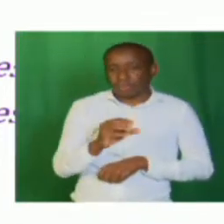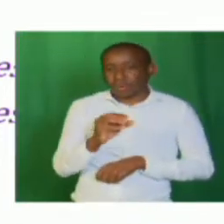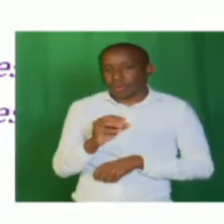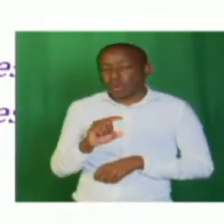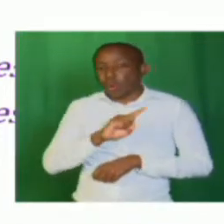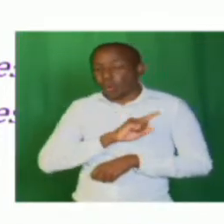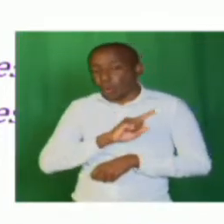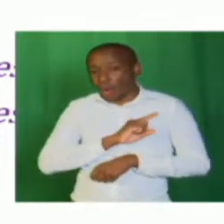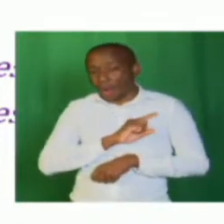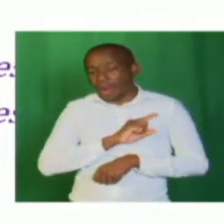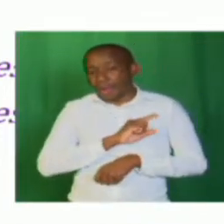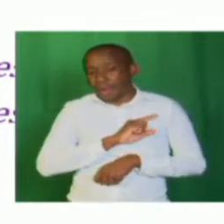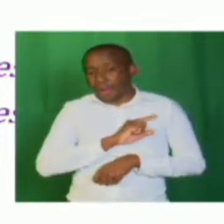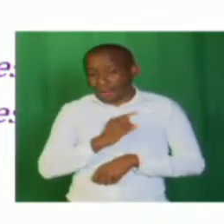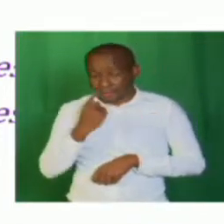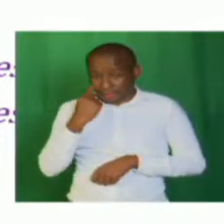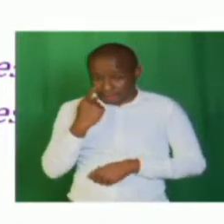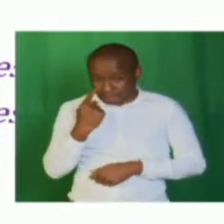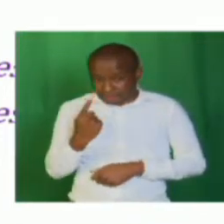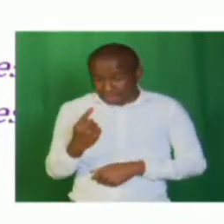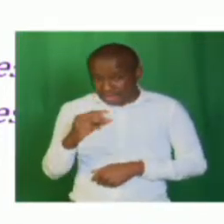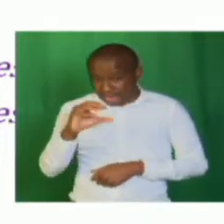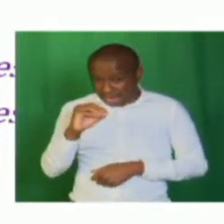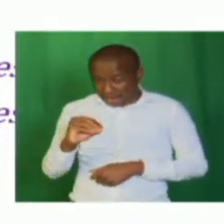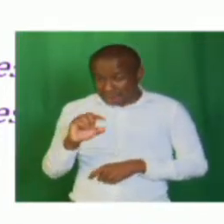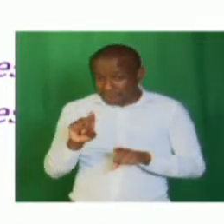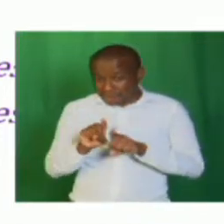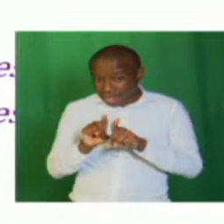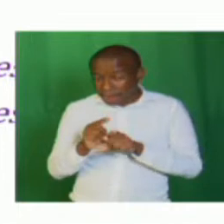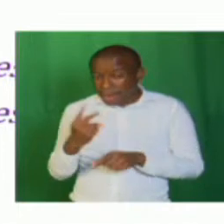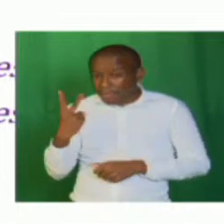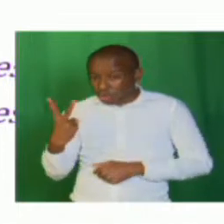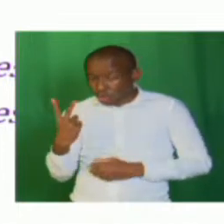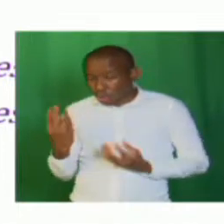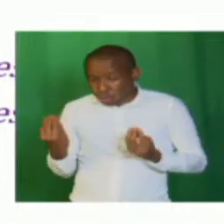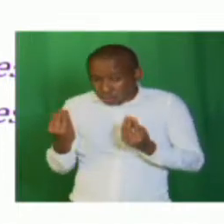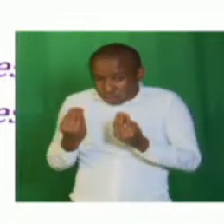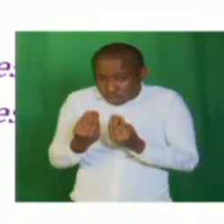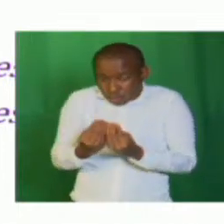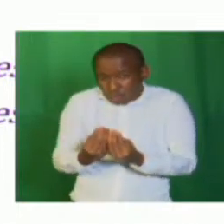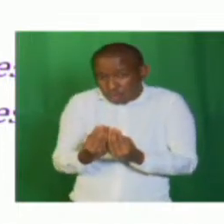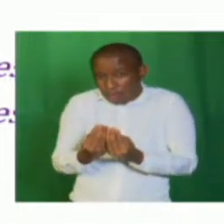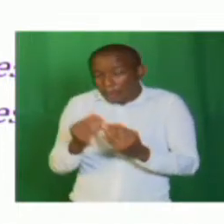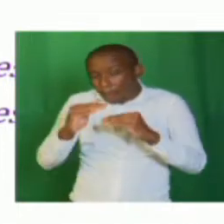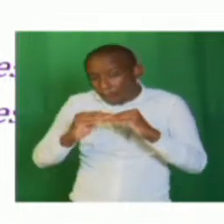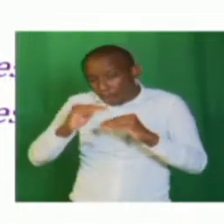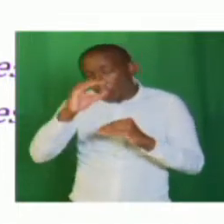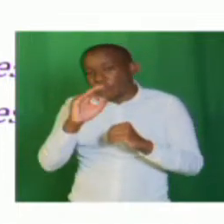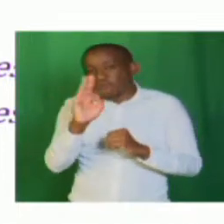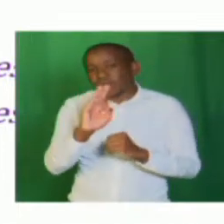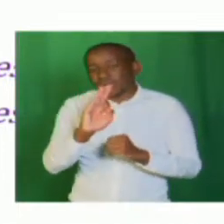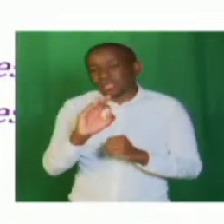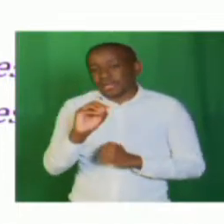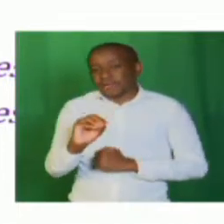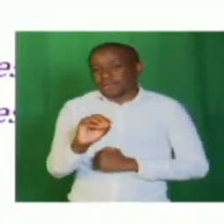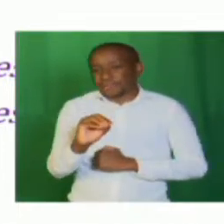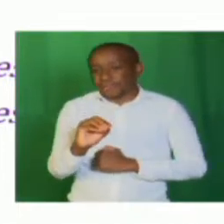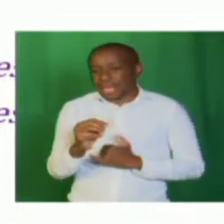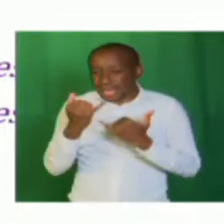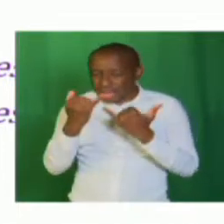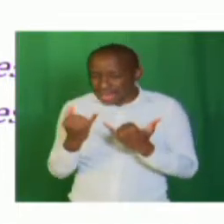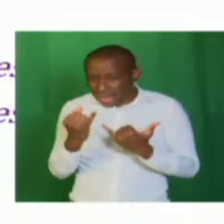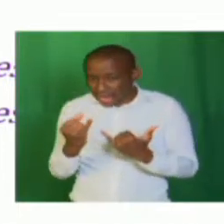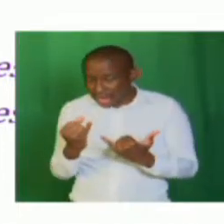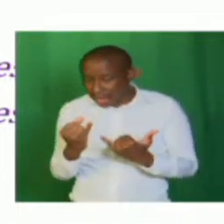because as we have said, we have composite functions where we are dealing with more than one function. So instead of using